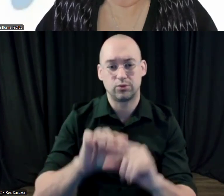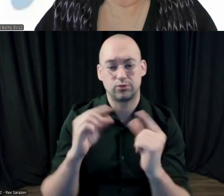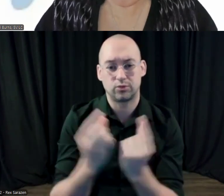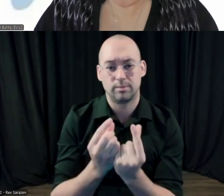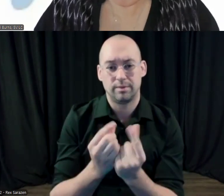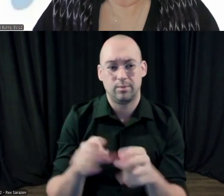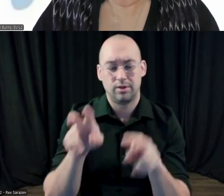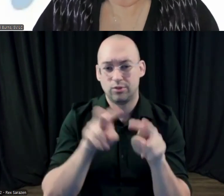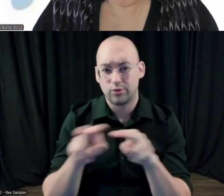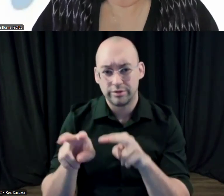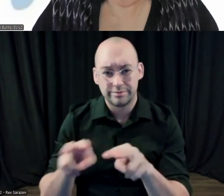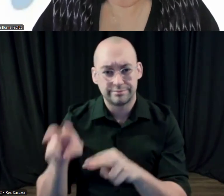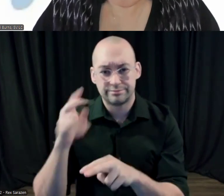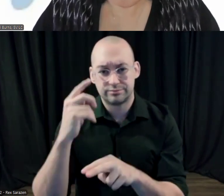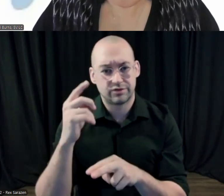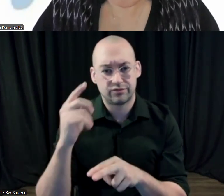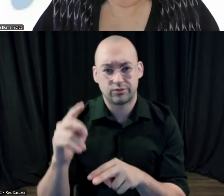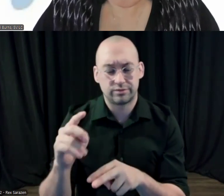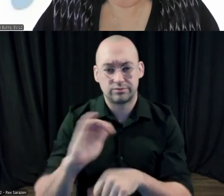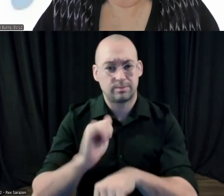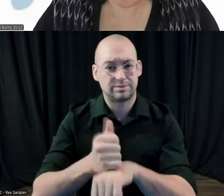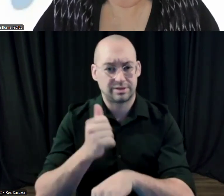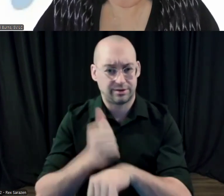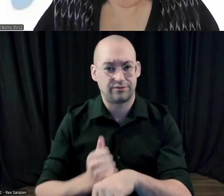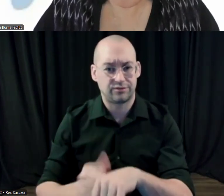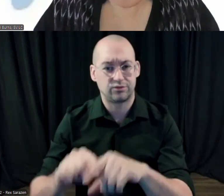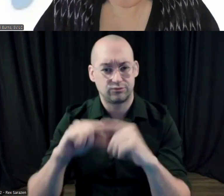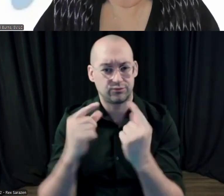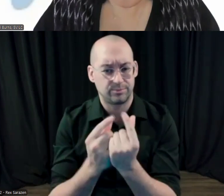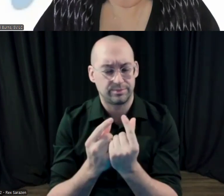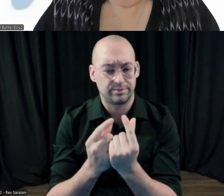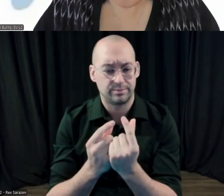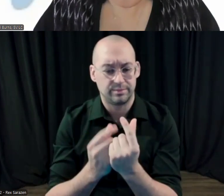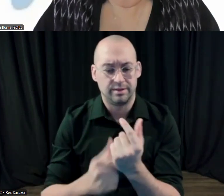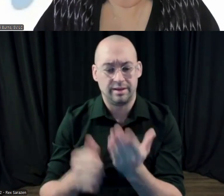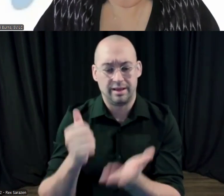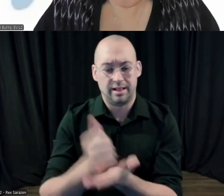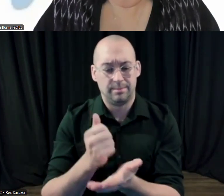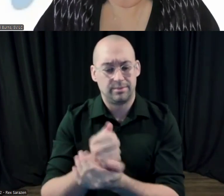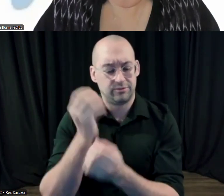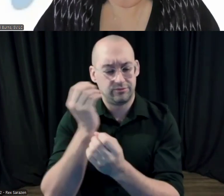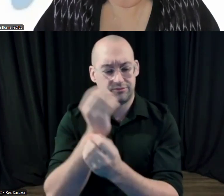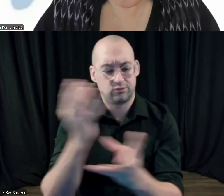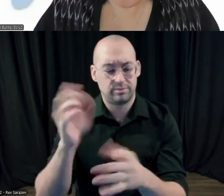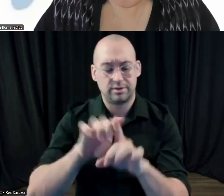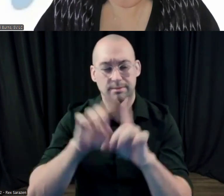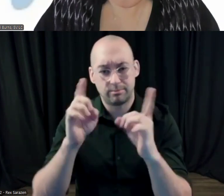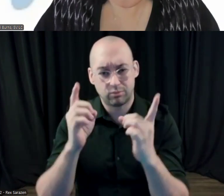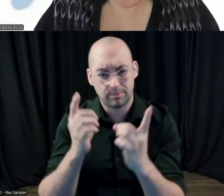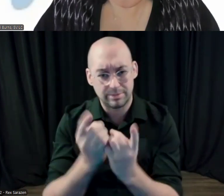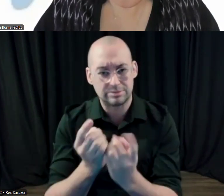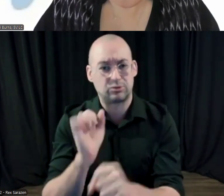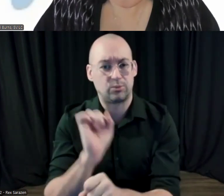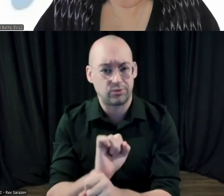for a representative group to help inform the department's work. We're looking